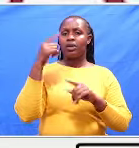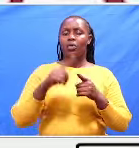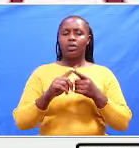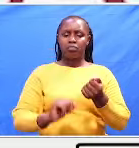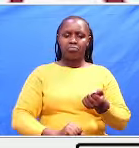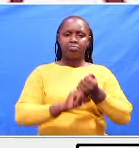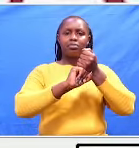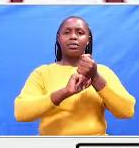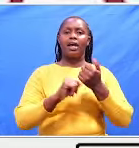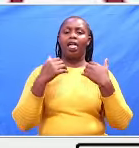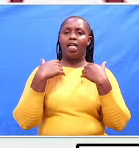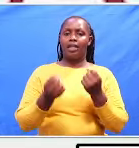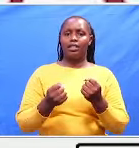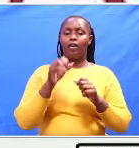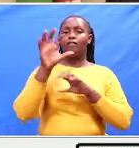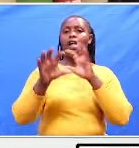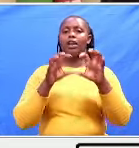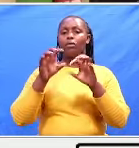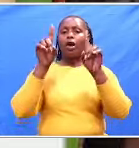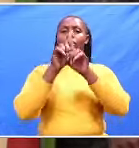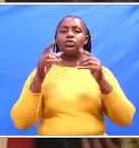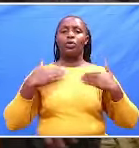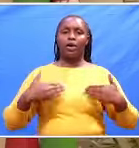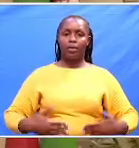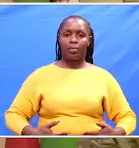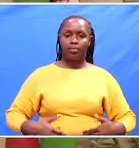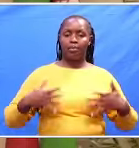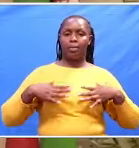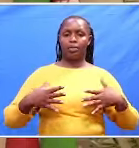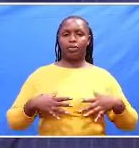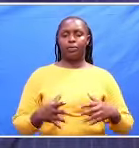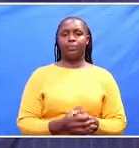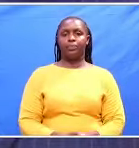livestock and humans. Elizabeth Mutuku, TV 47, Nairobi.